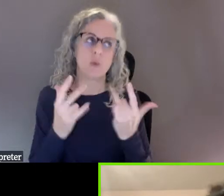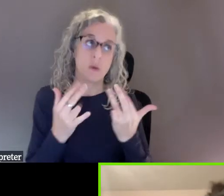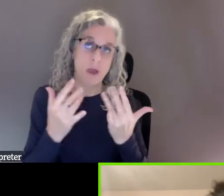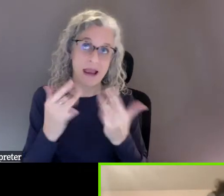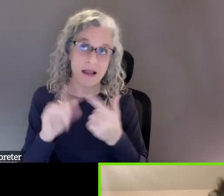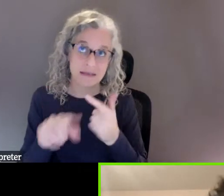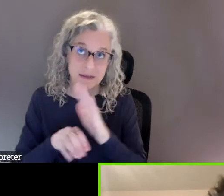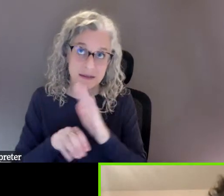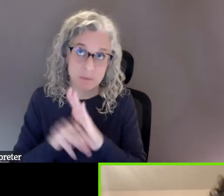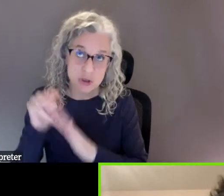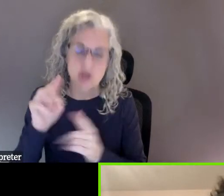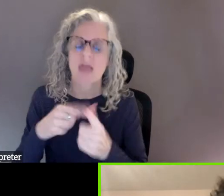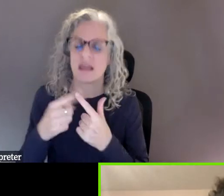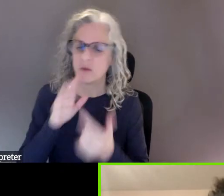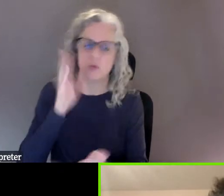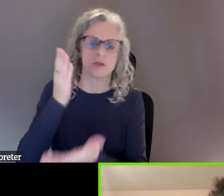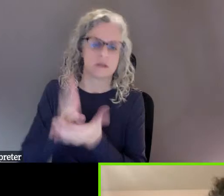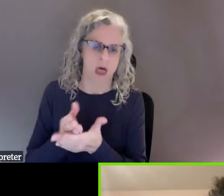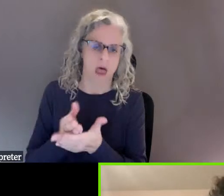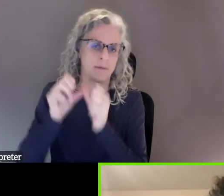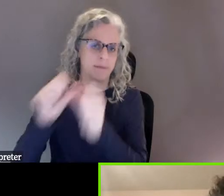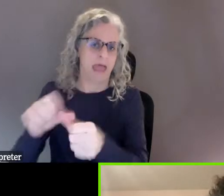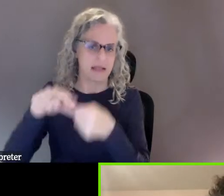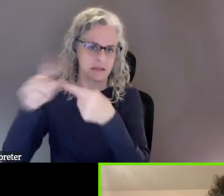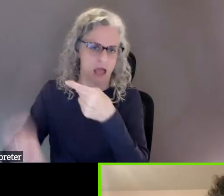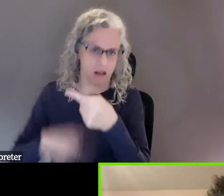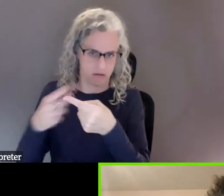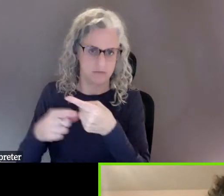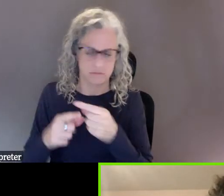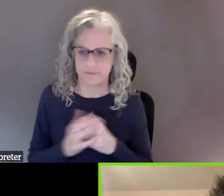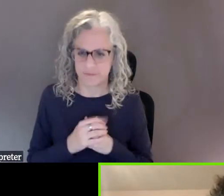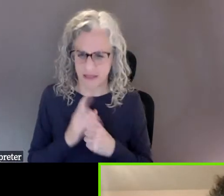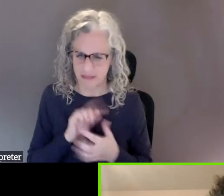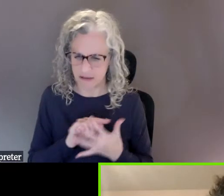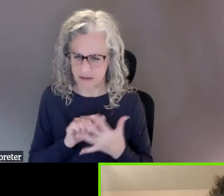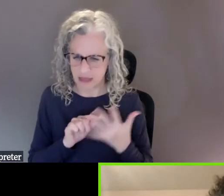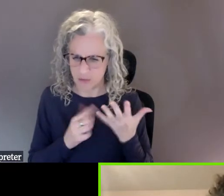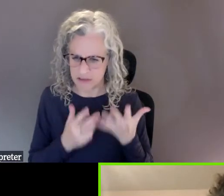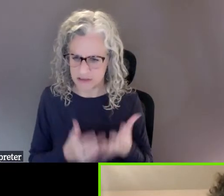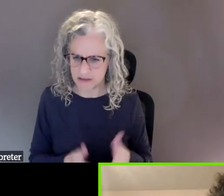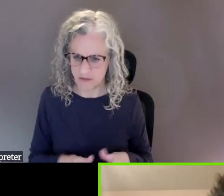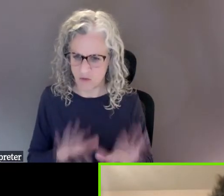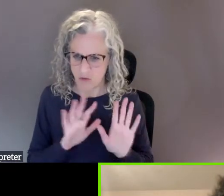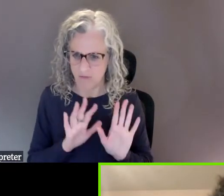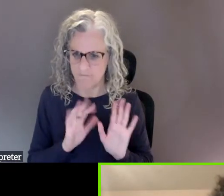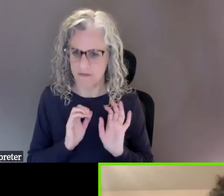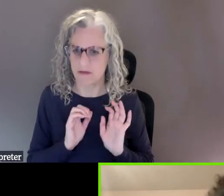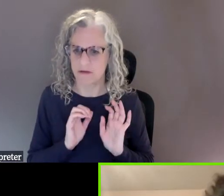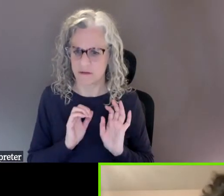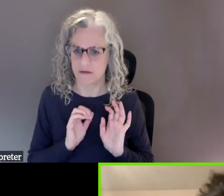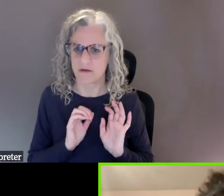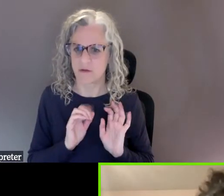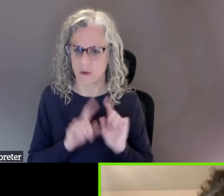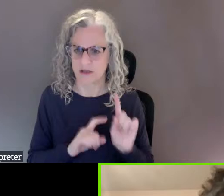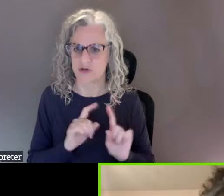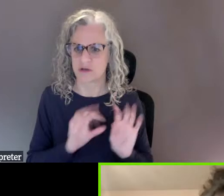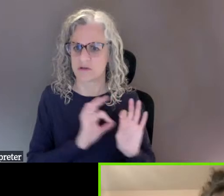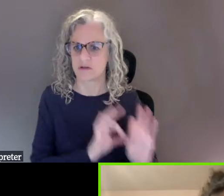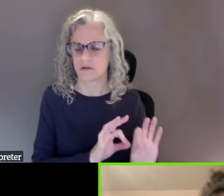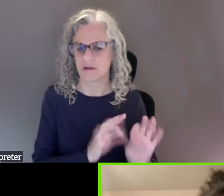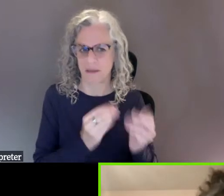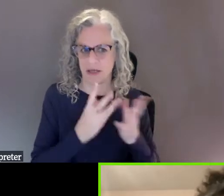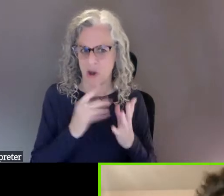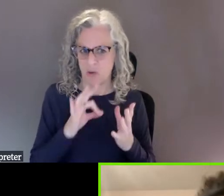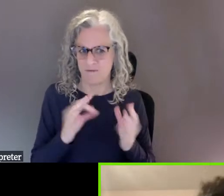anymore. And I believe that I've covered all of your question, but let me know if I